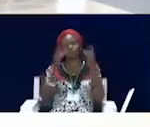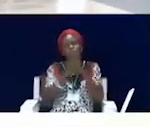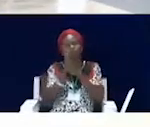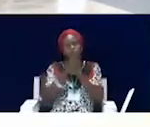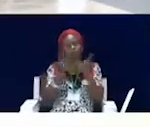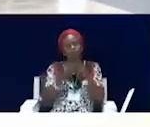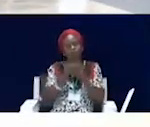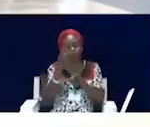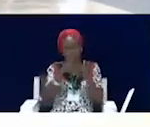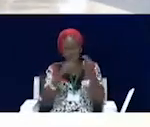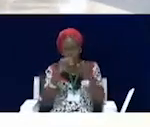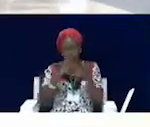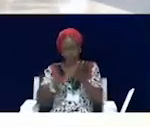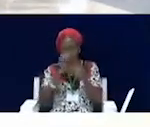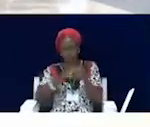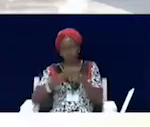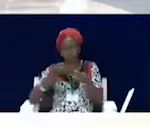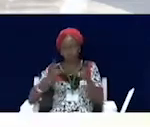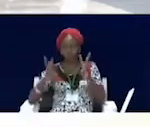those of you on the way.